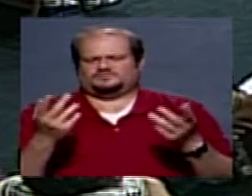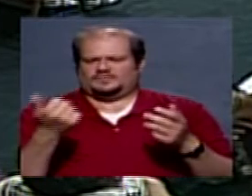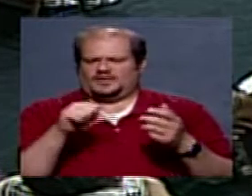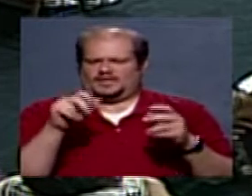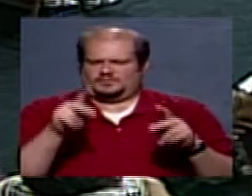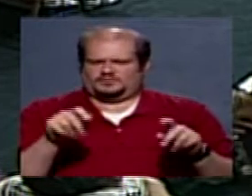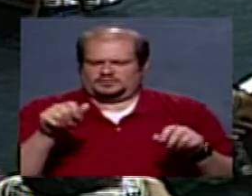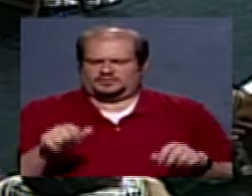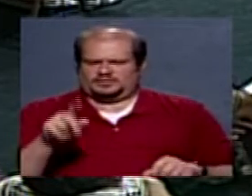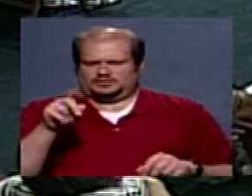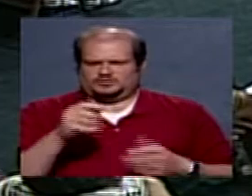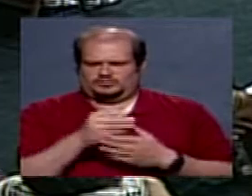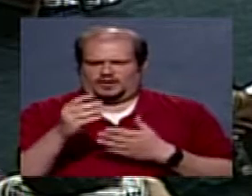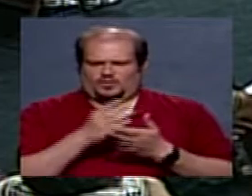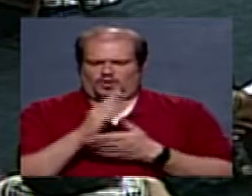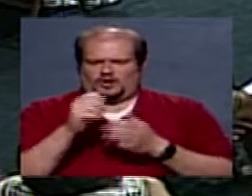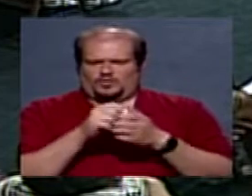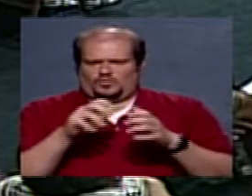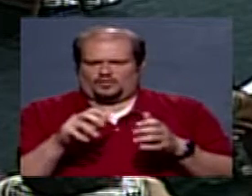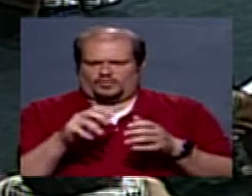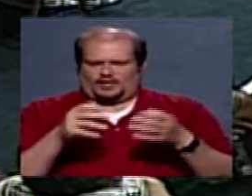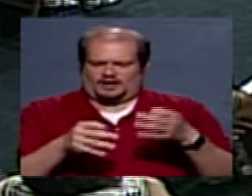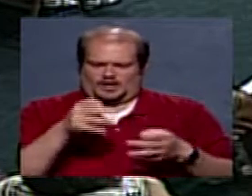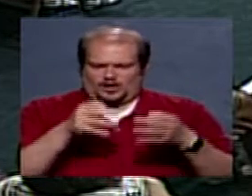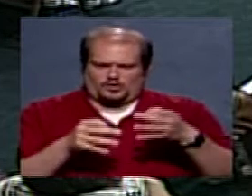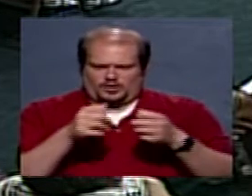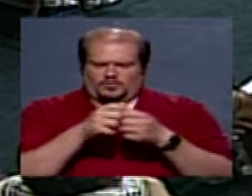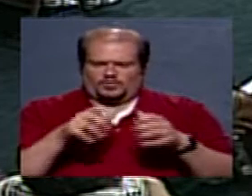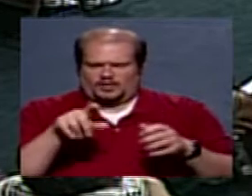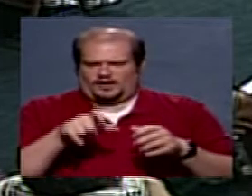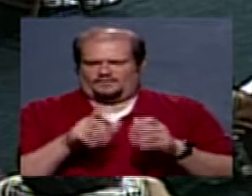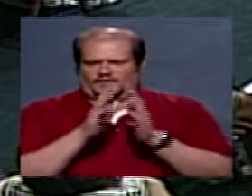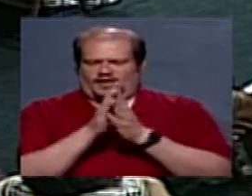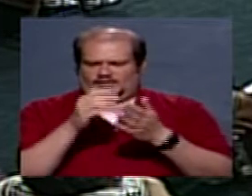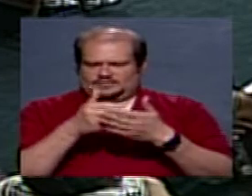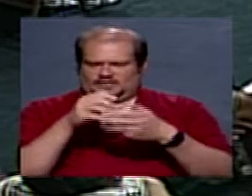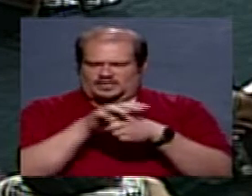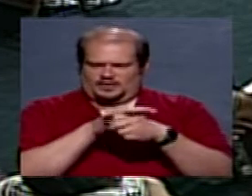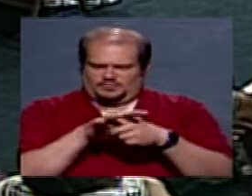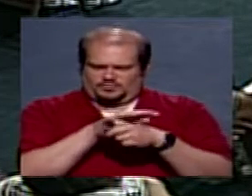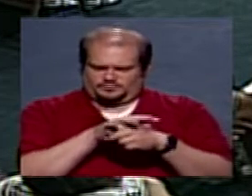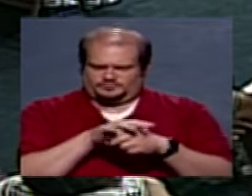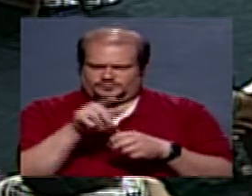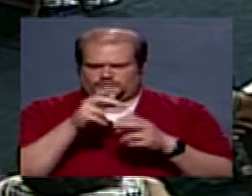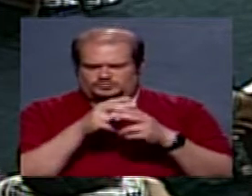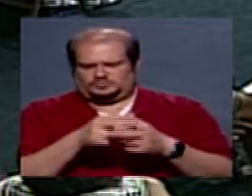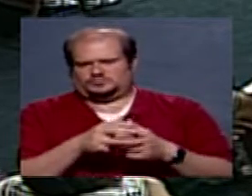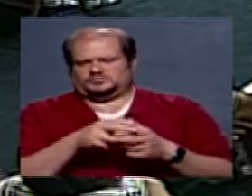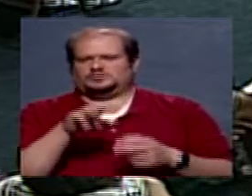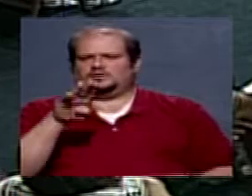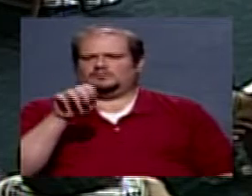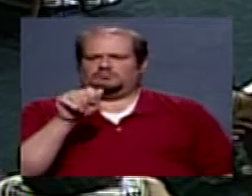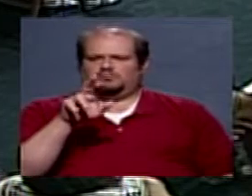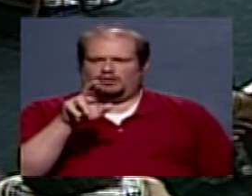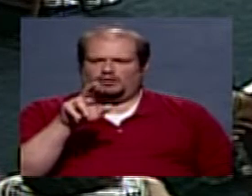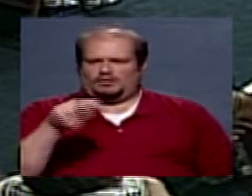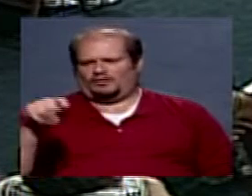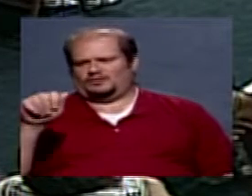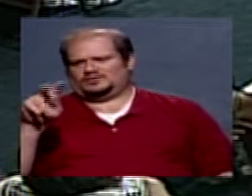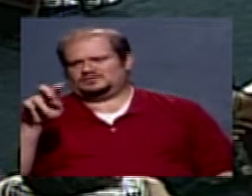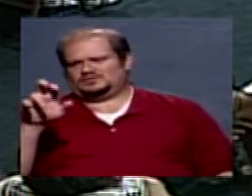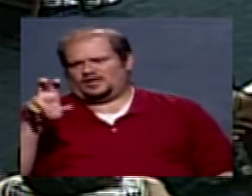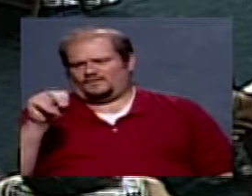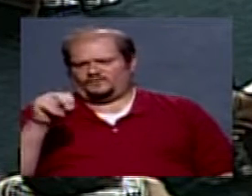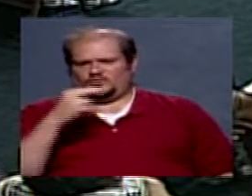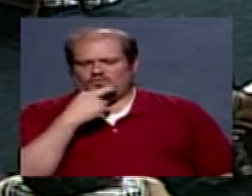anyone can do by right without triggering a hearing, without having to ask a neighborhood. You know, you mentioned bar and tavern or restaurant. A